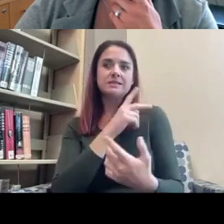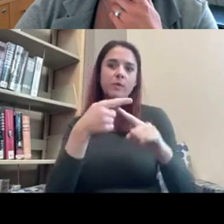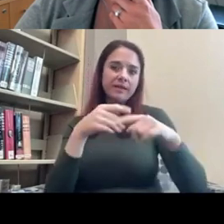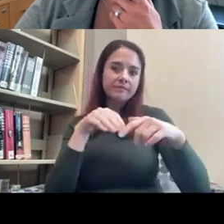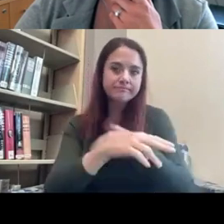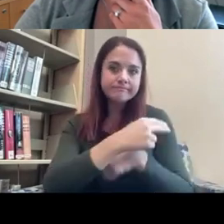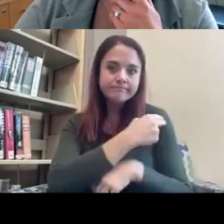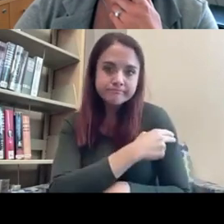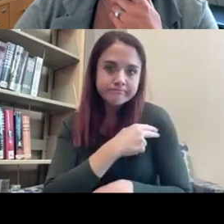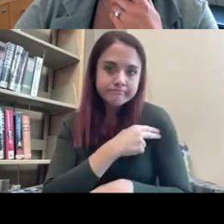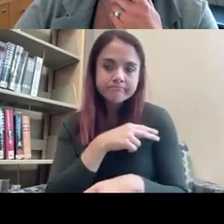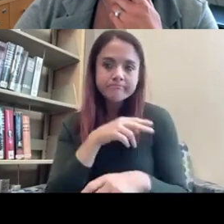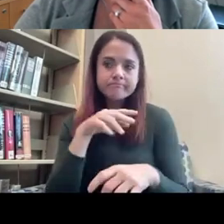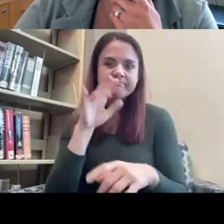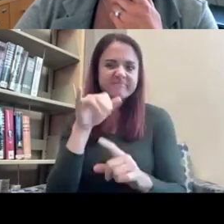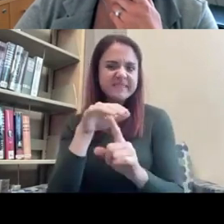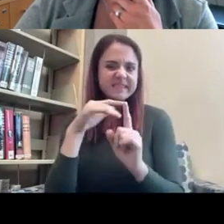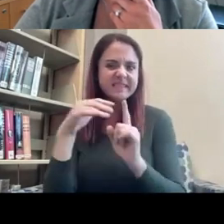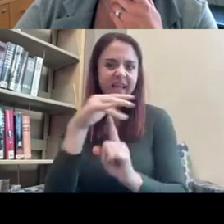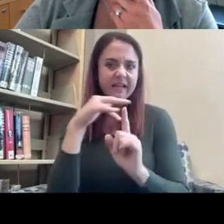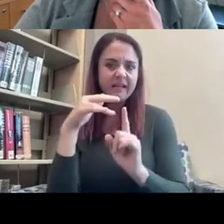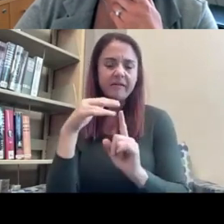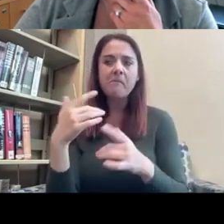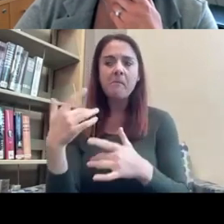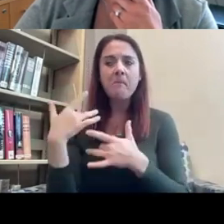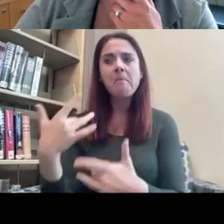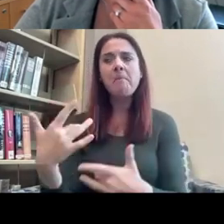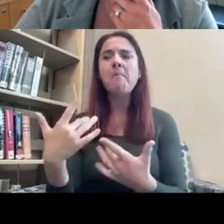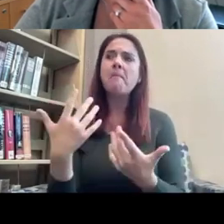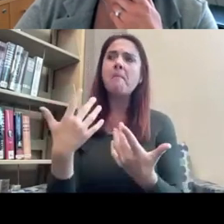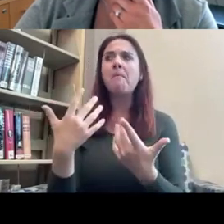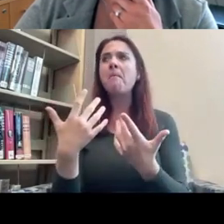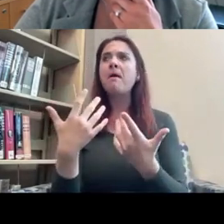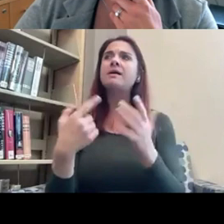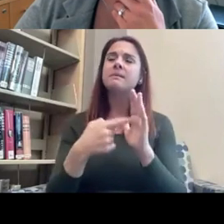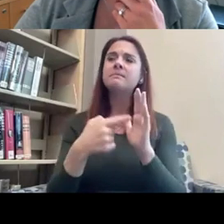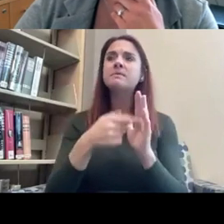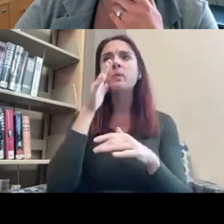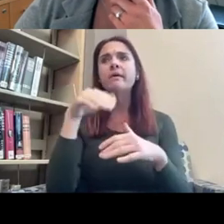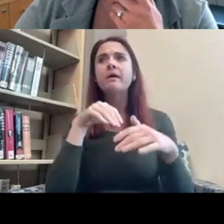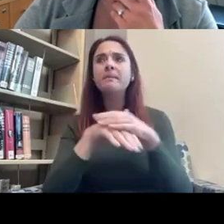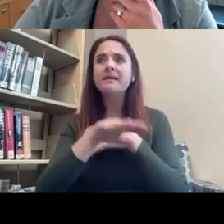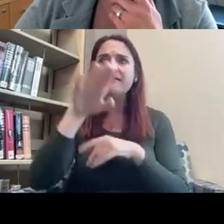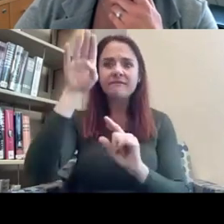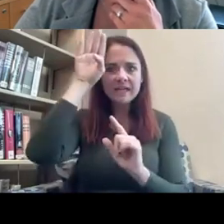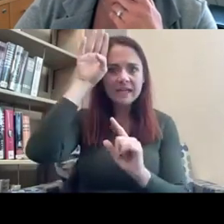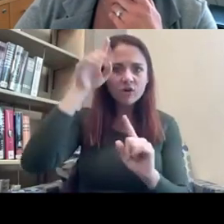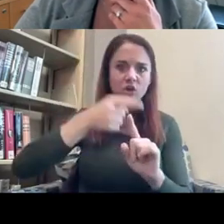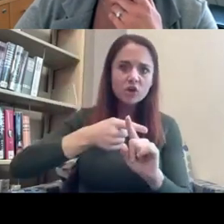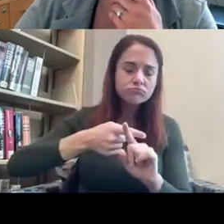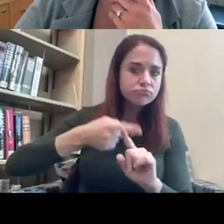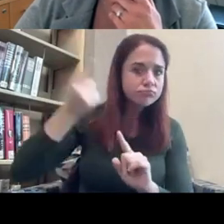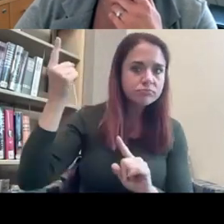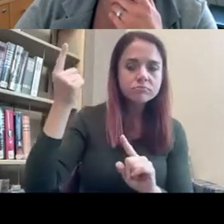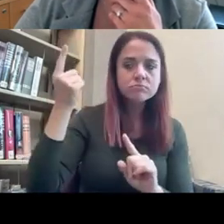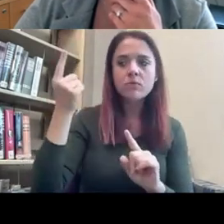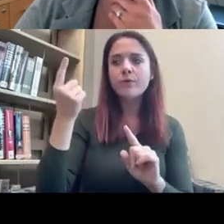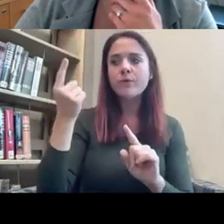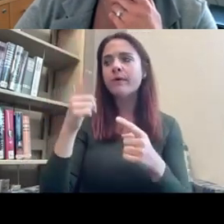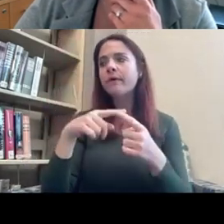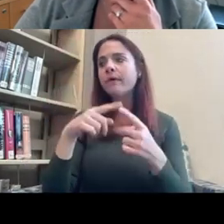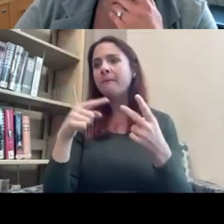inpatient setting. They sometimes come in with neutropenic fever or